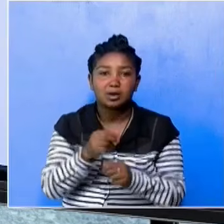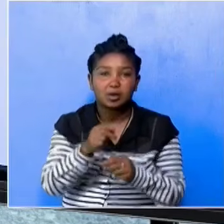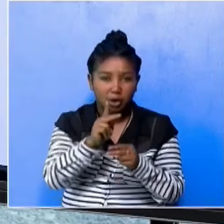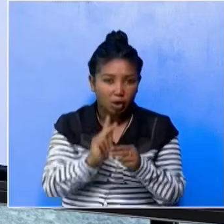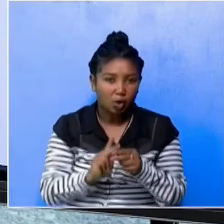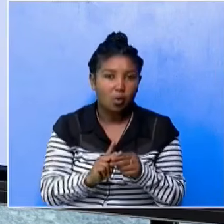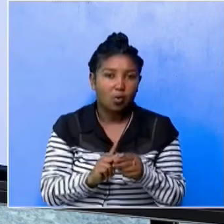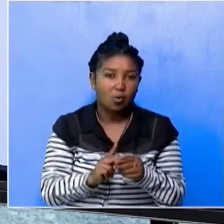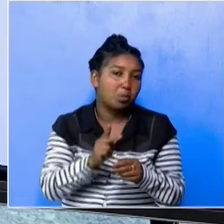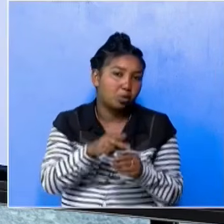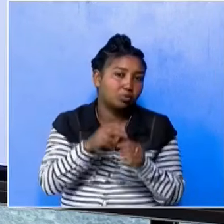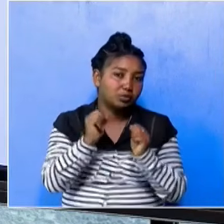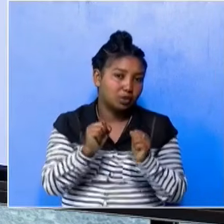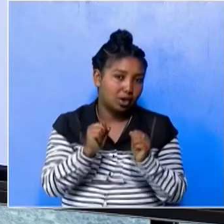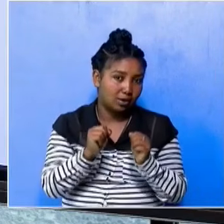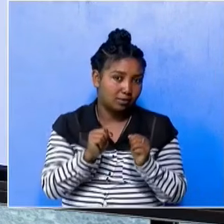kilo.